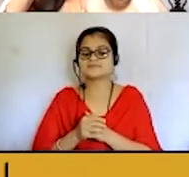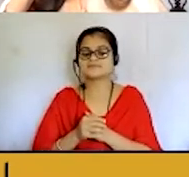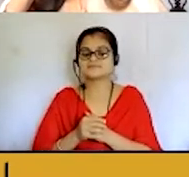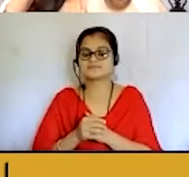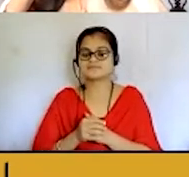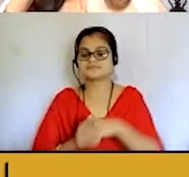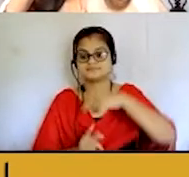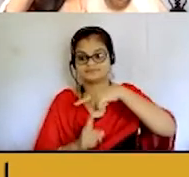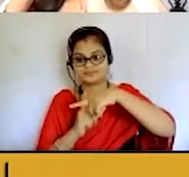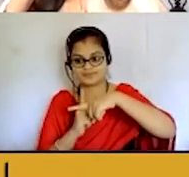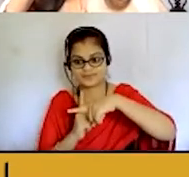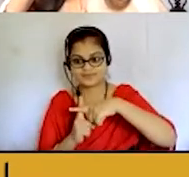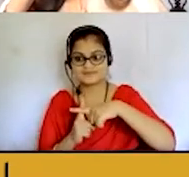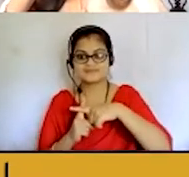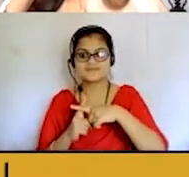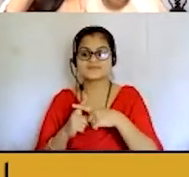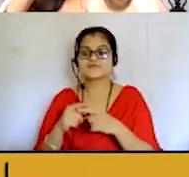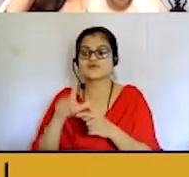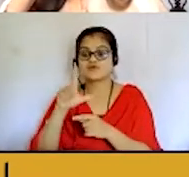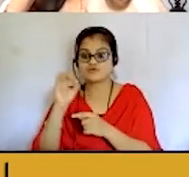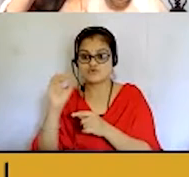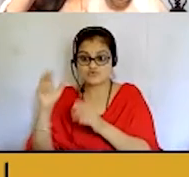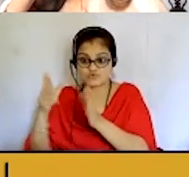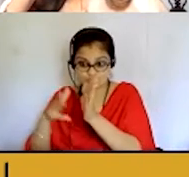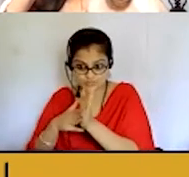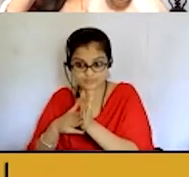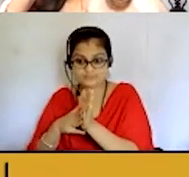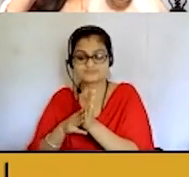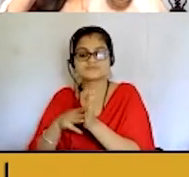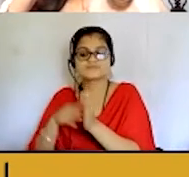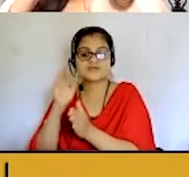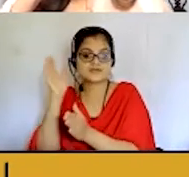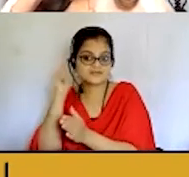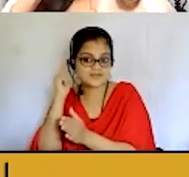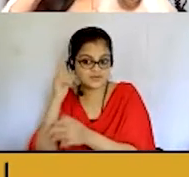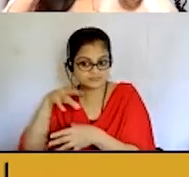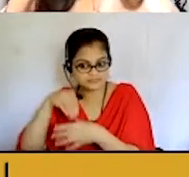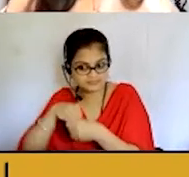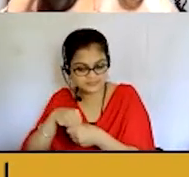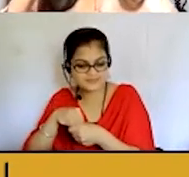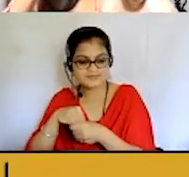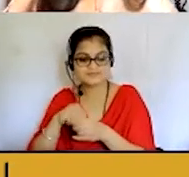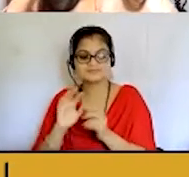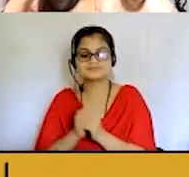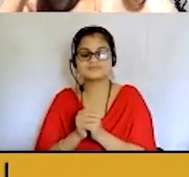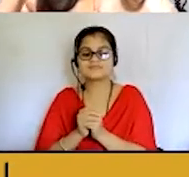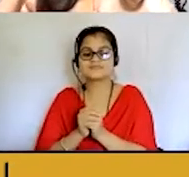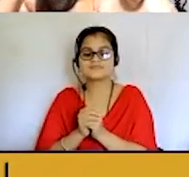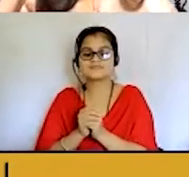also had the sound of the loom actually form the music track, the rhythm